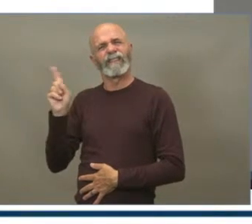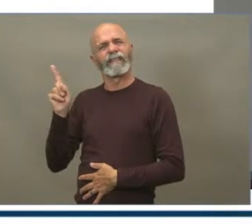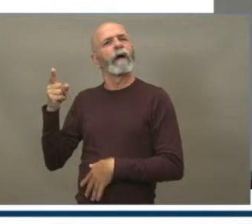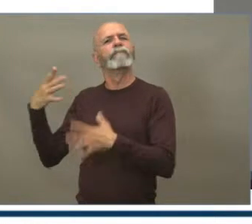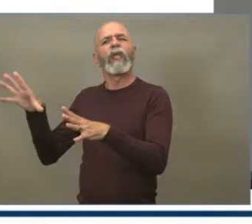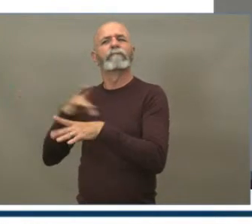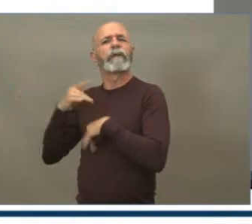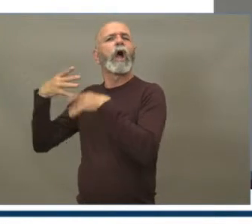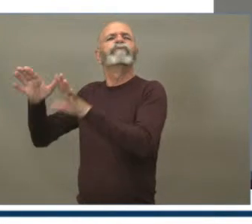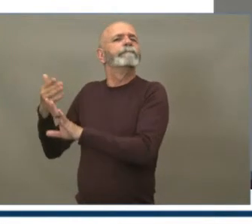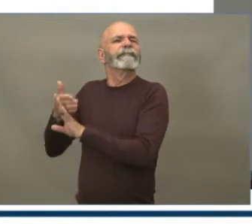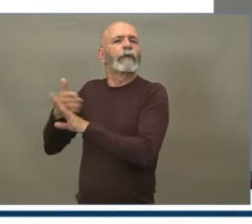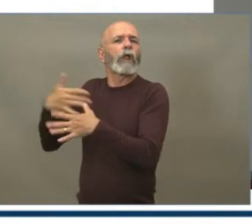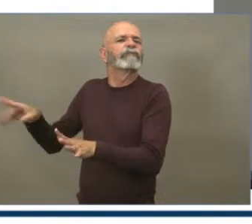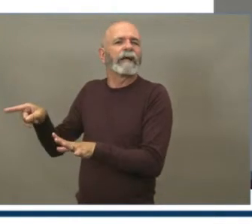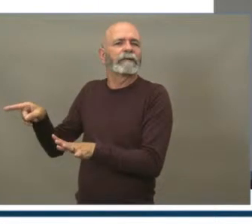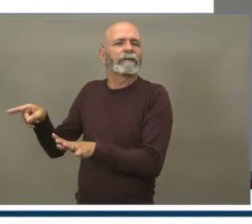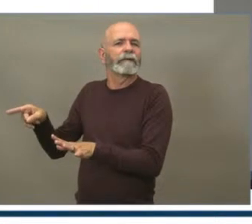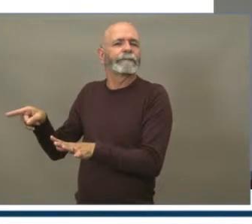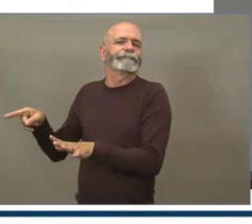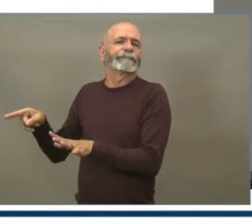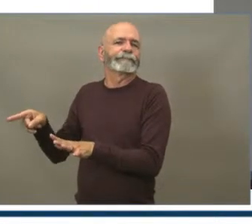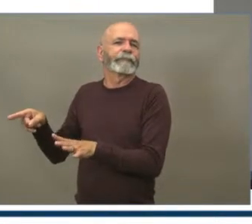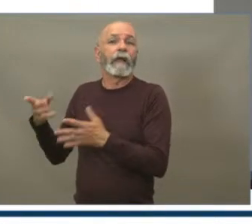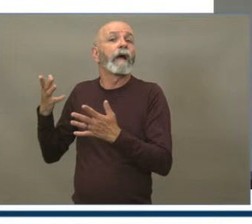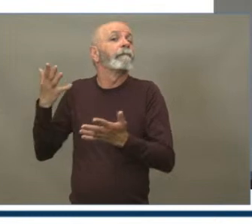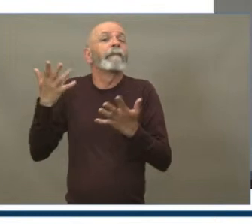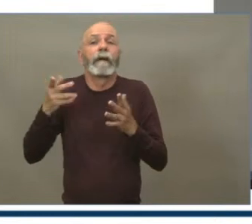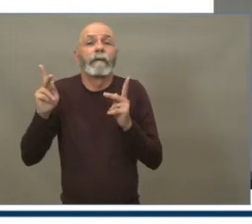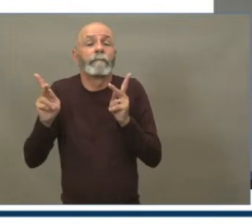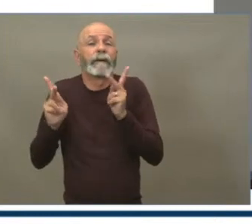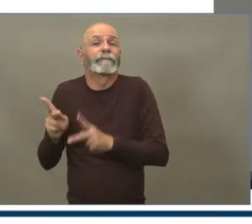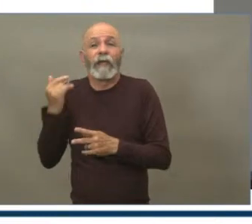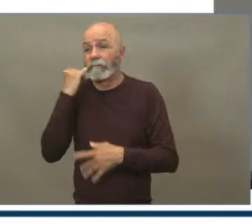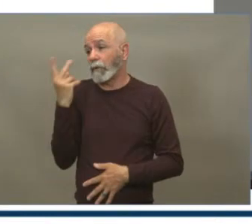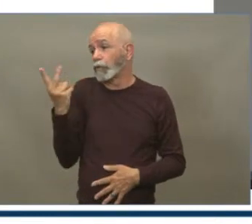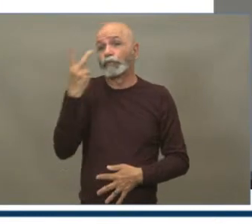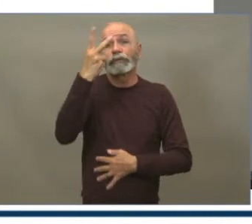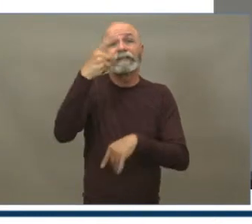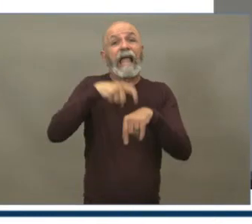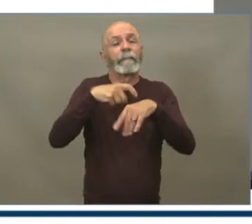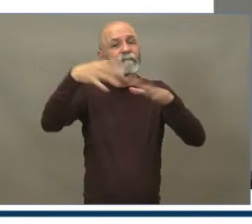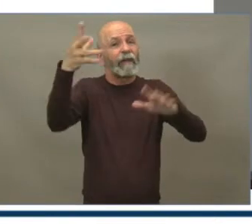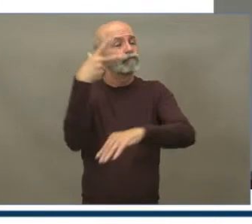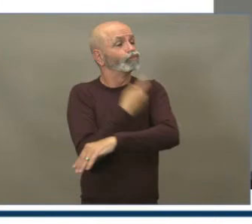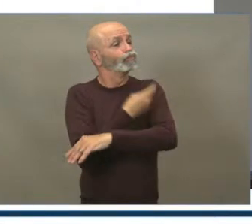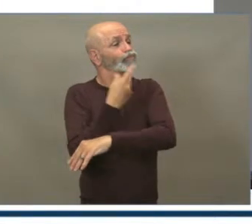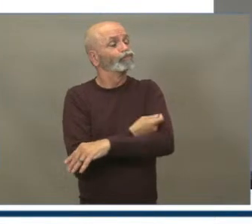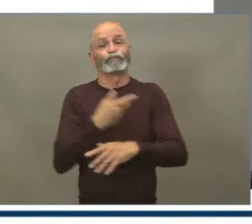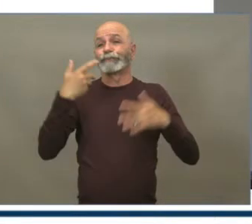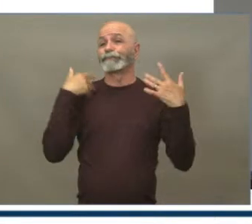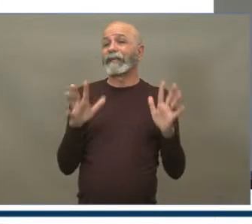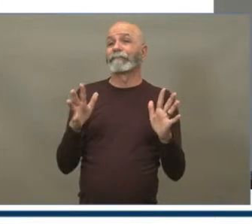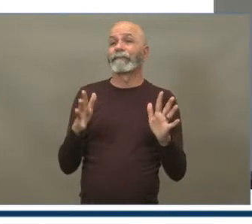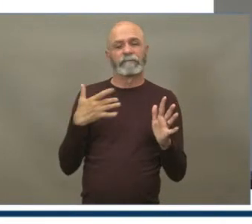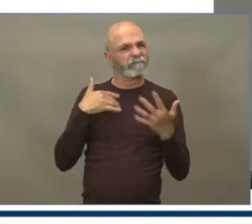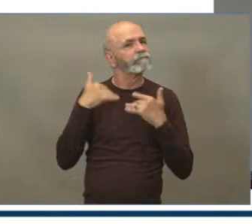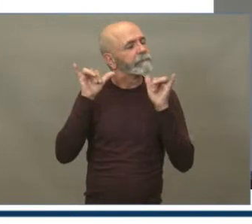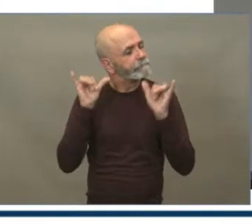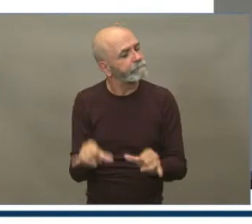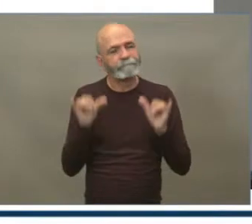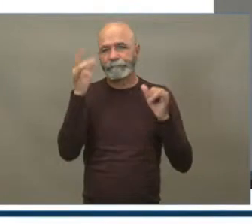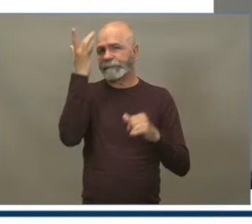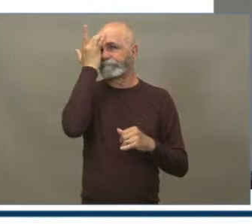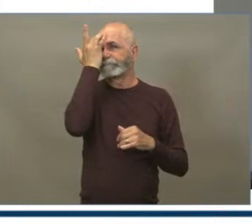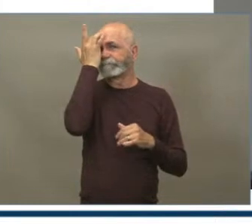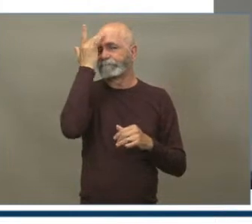100%, so there may even be people who have had 2 doses of vaccine who still get a COVID infection. But what we do know is that for them, their